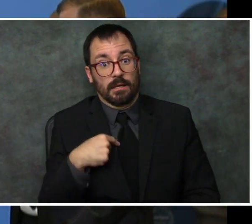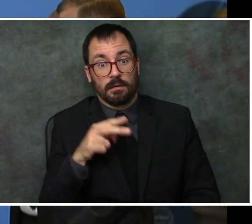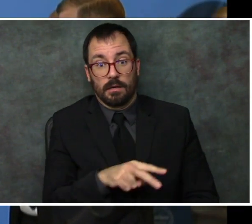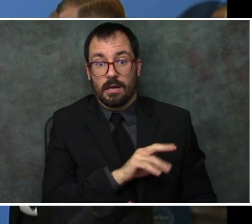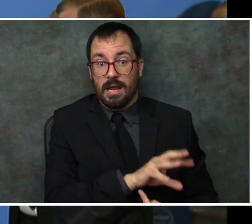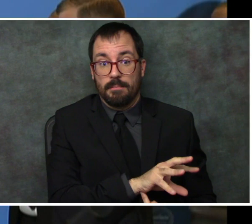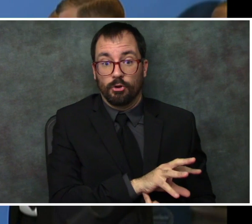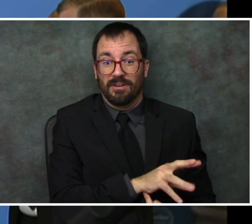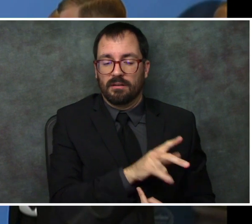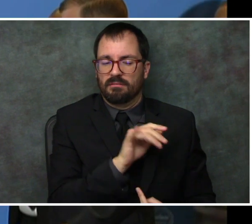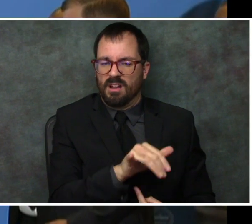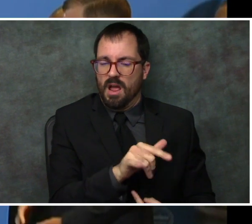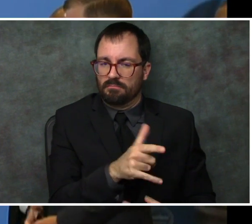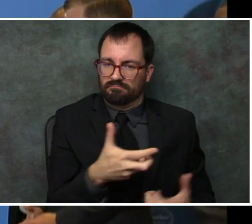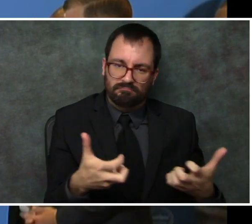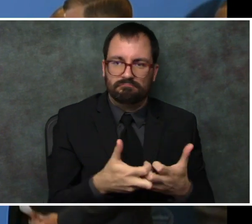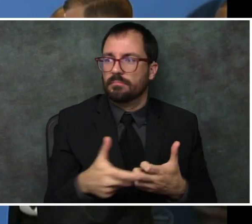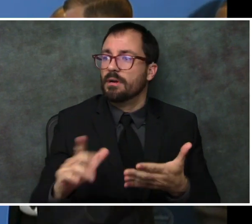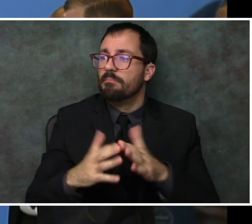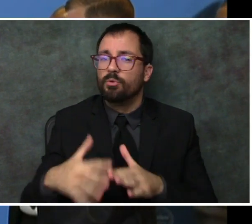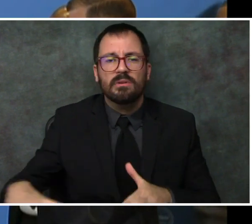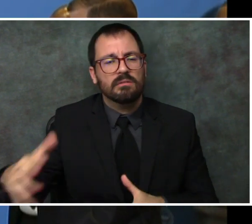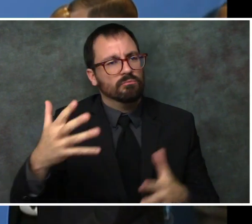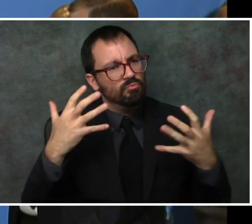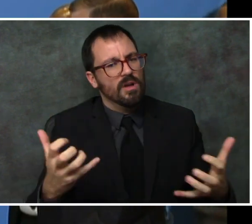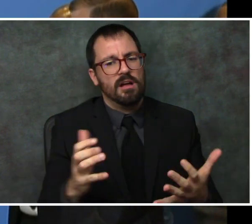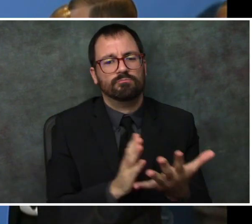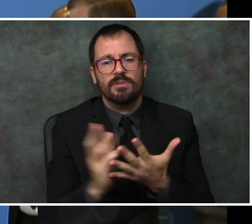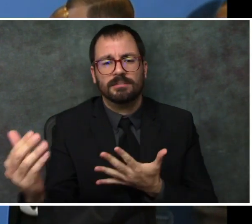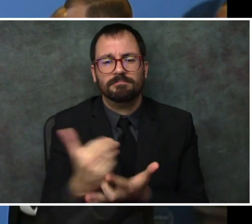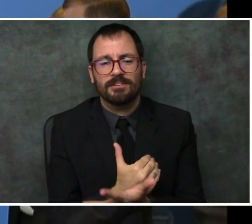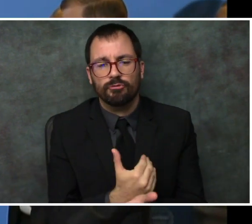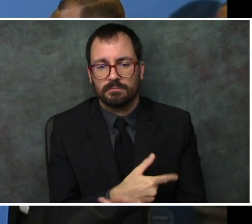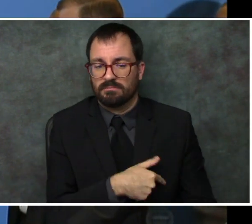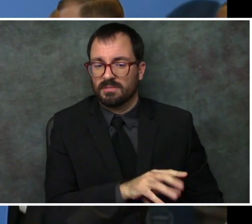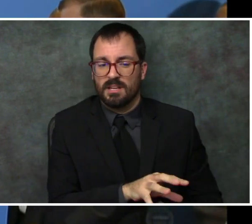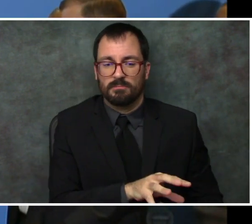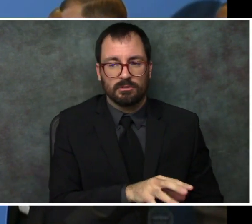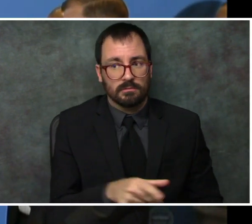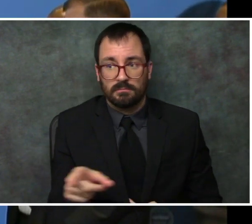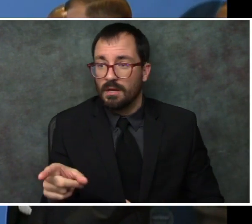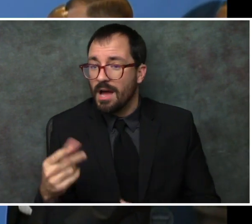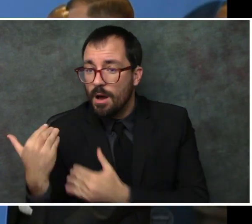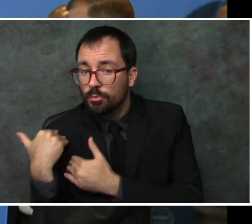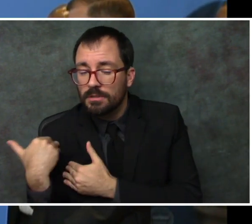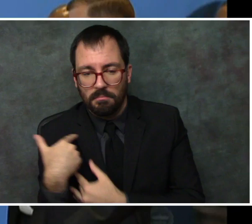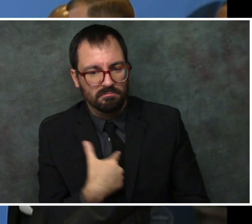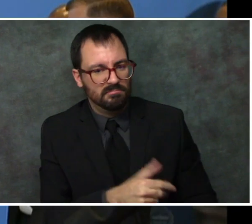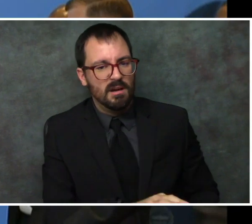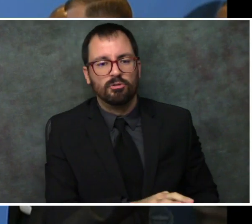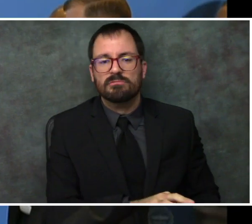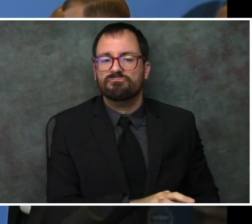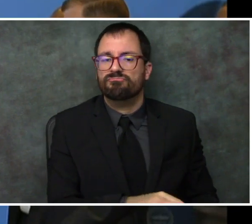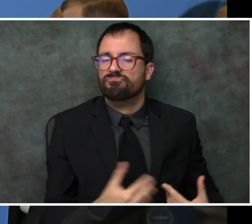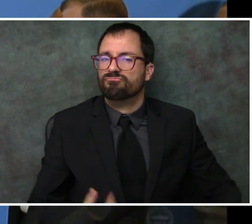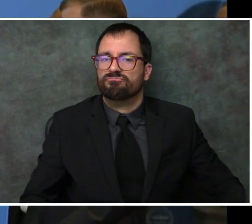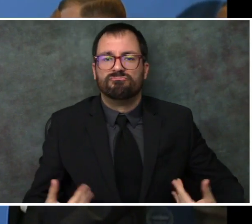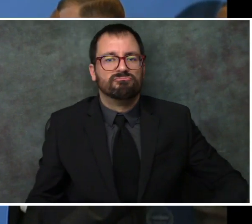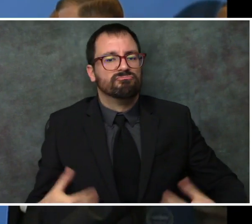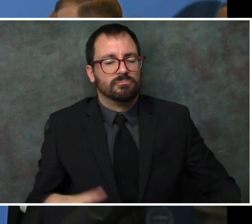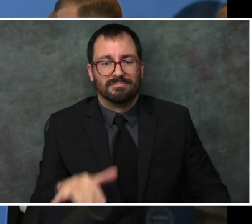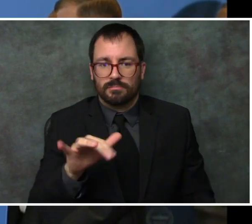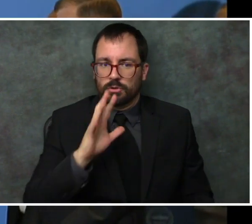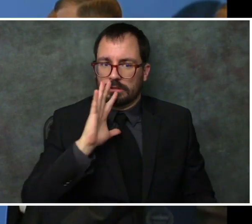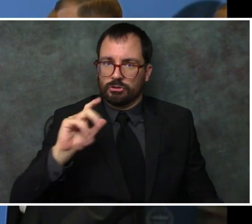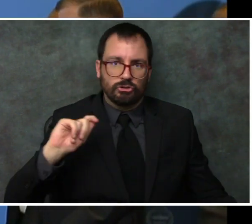the body cameras embody the community's cry for transparency and